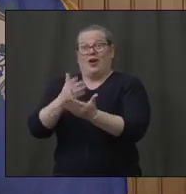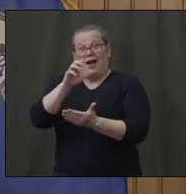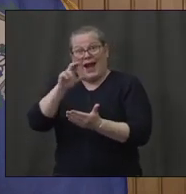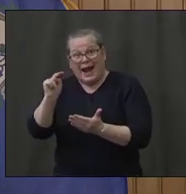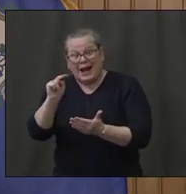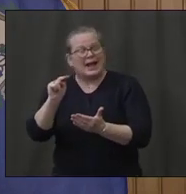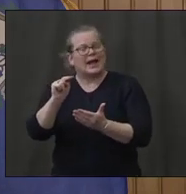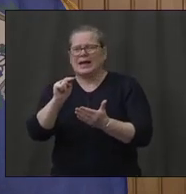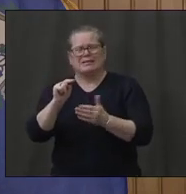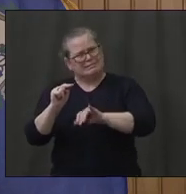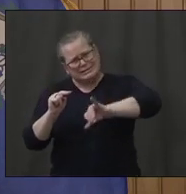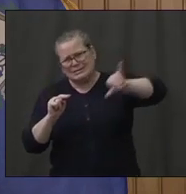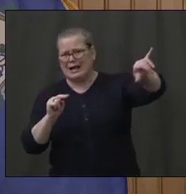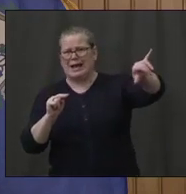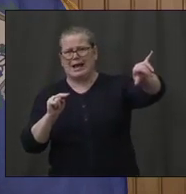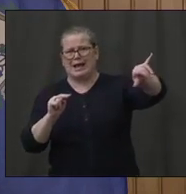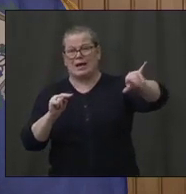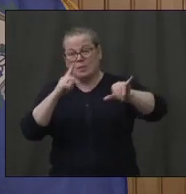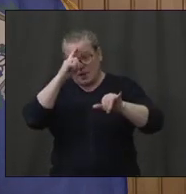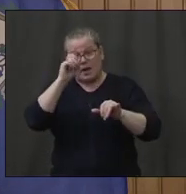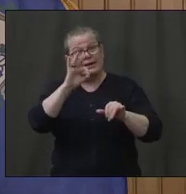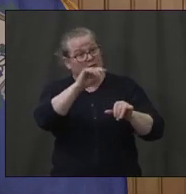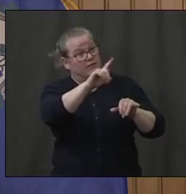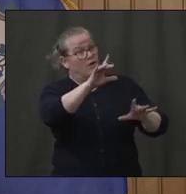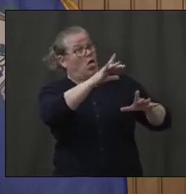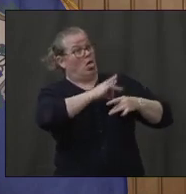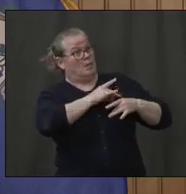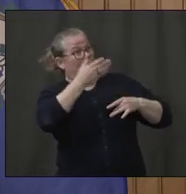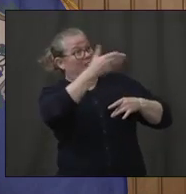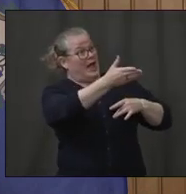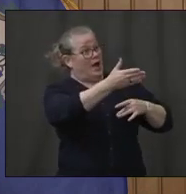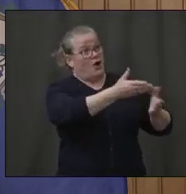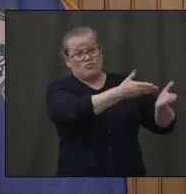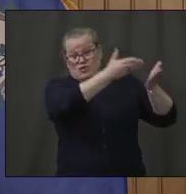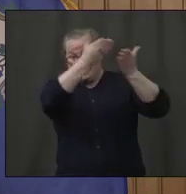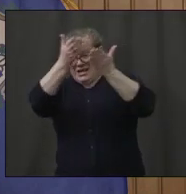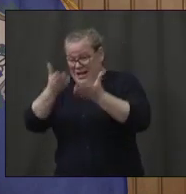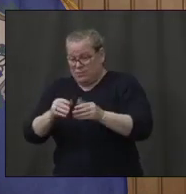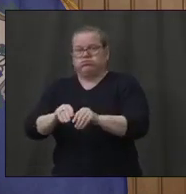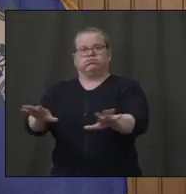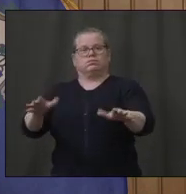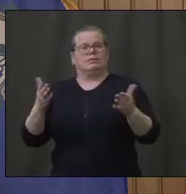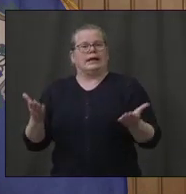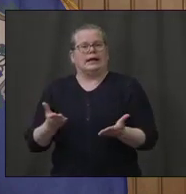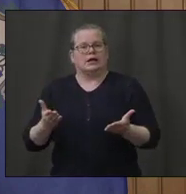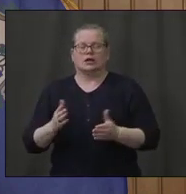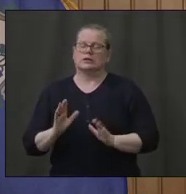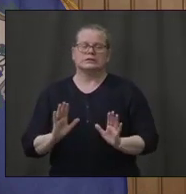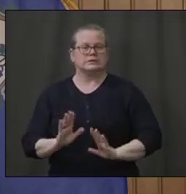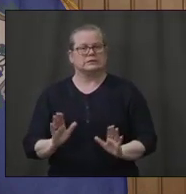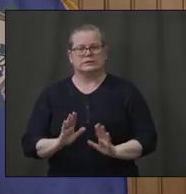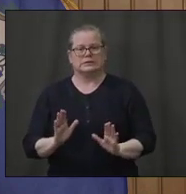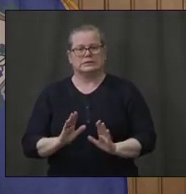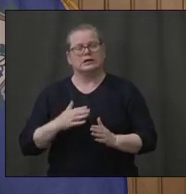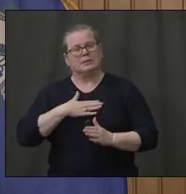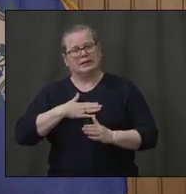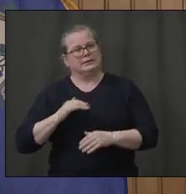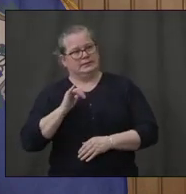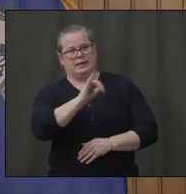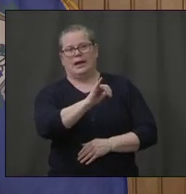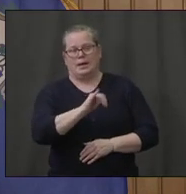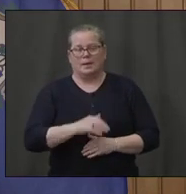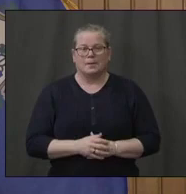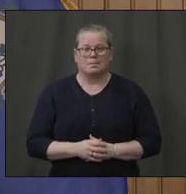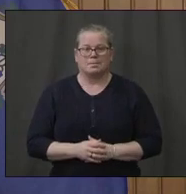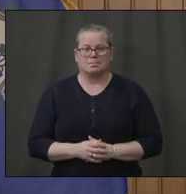state. I'll just tell you, we're also working on some new testing therapies that I think are going to make